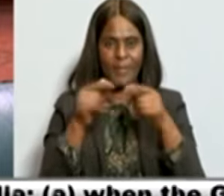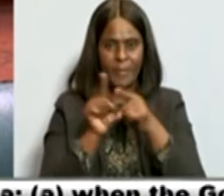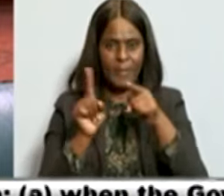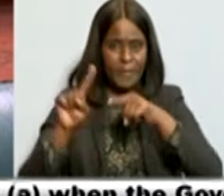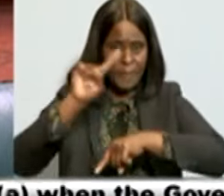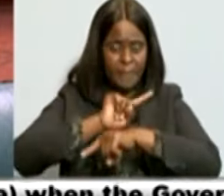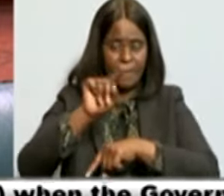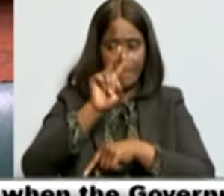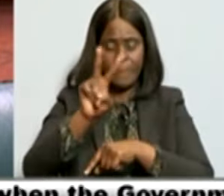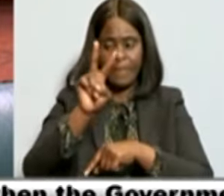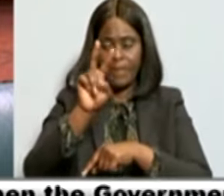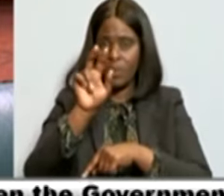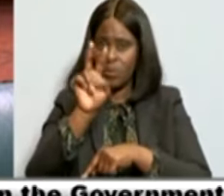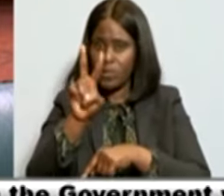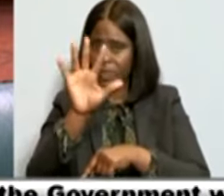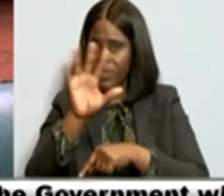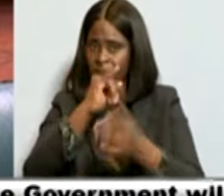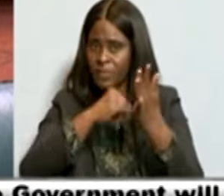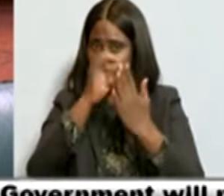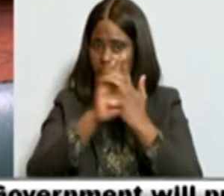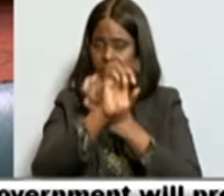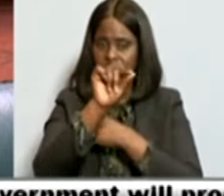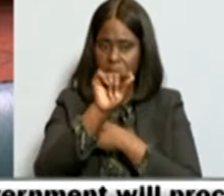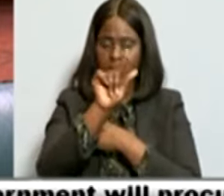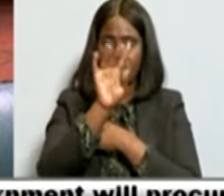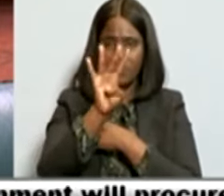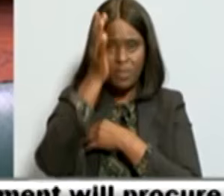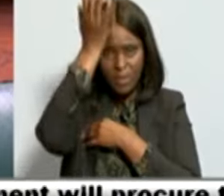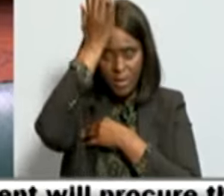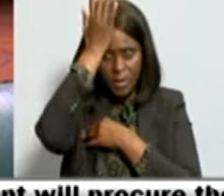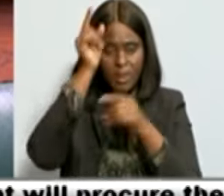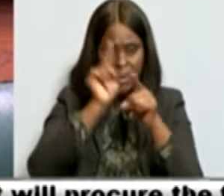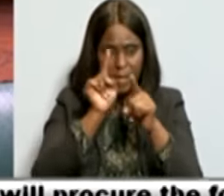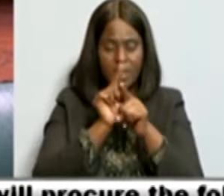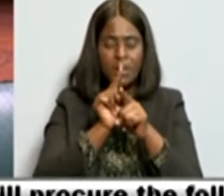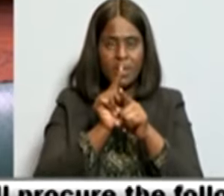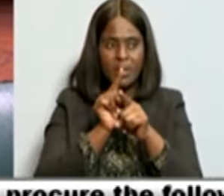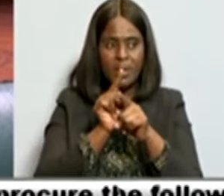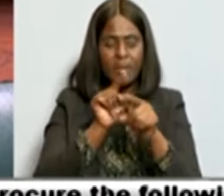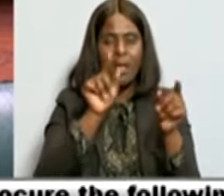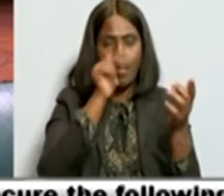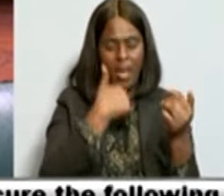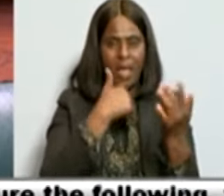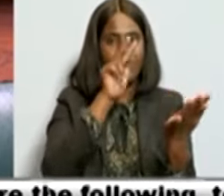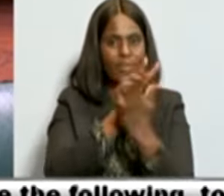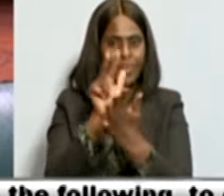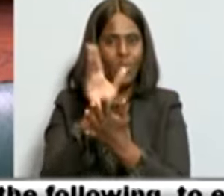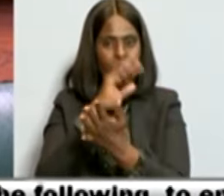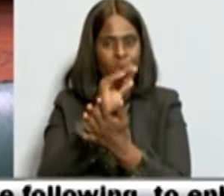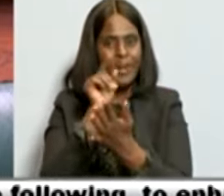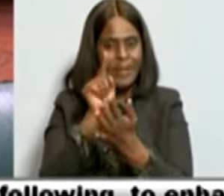today, the 25th June 2024, promulgated and signed